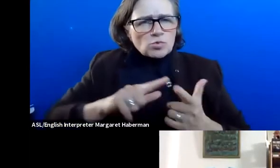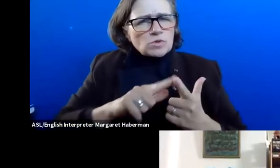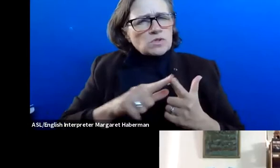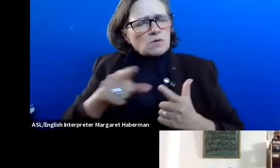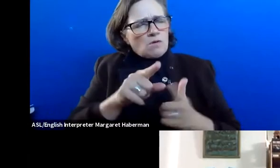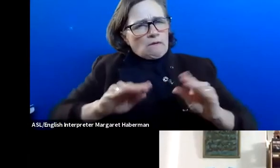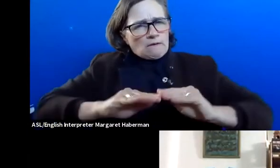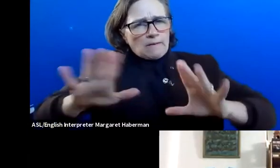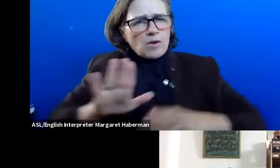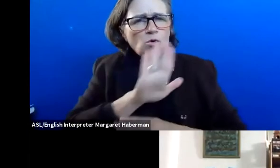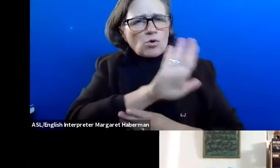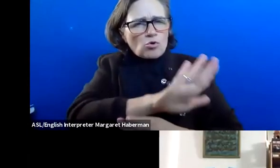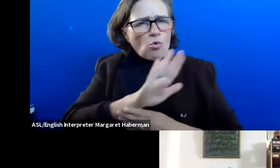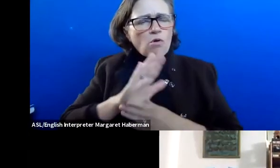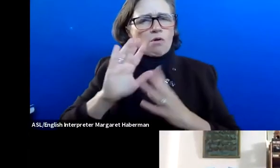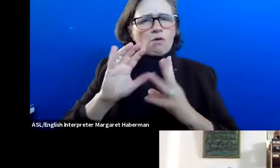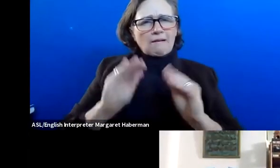liberation work toward justice.